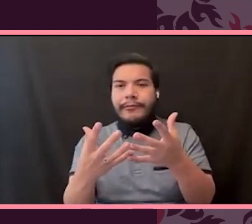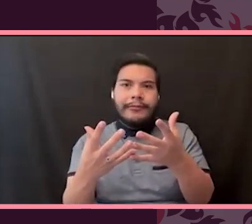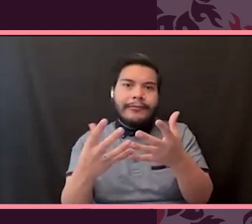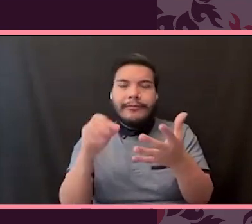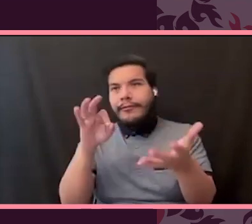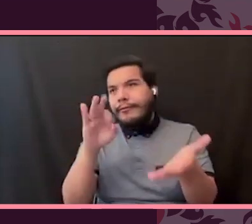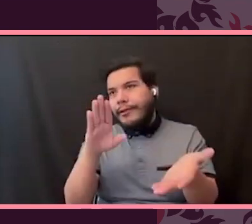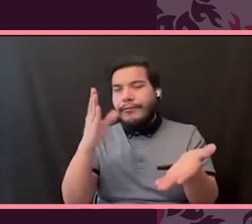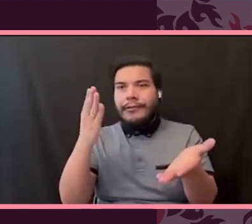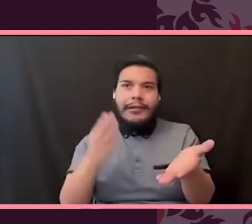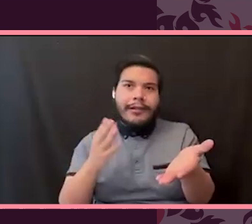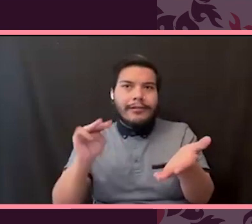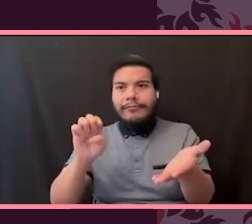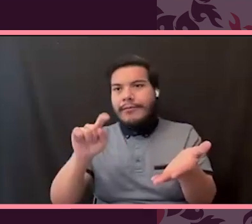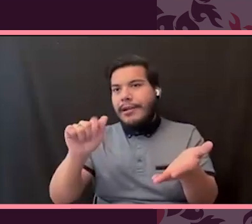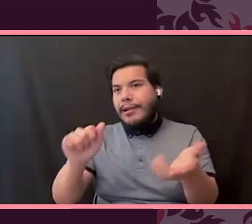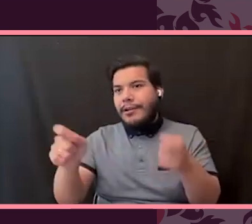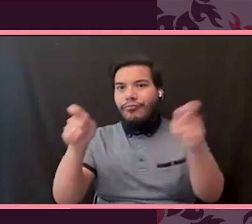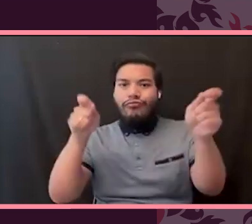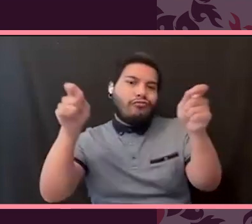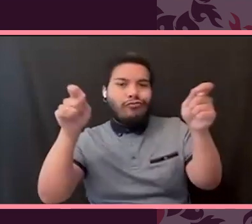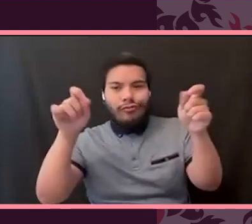Facebook/Meta rules the world.